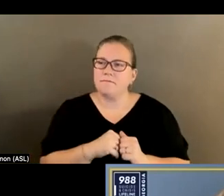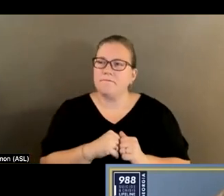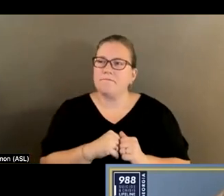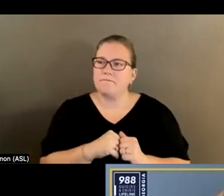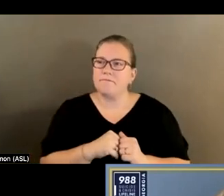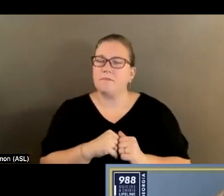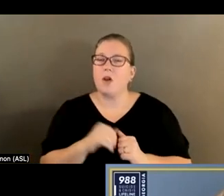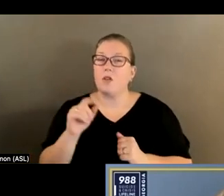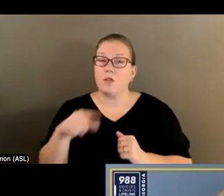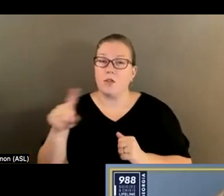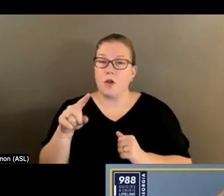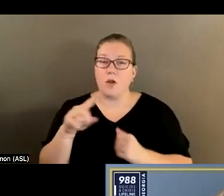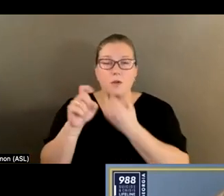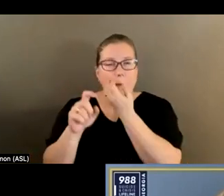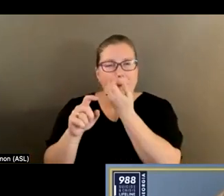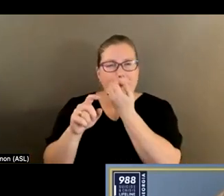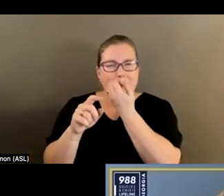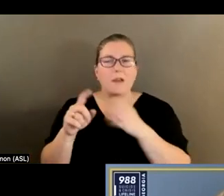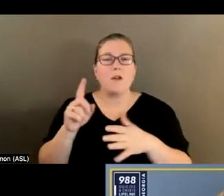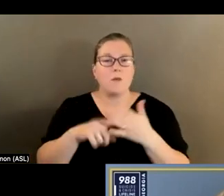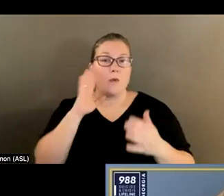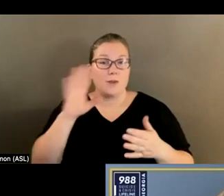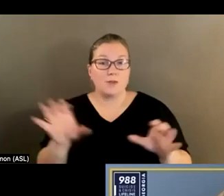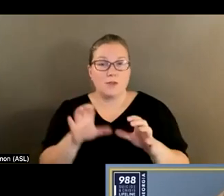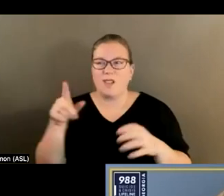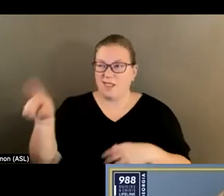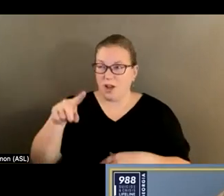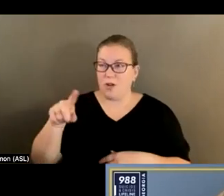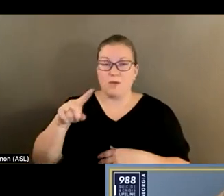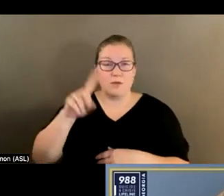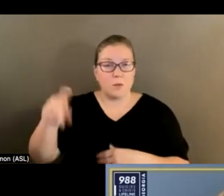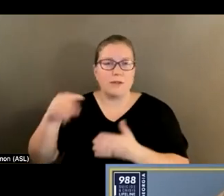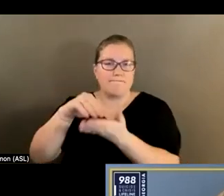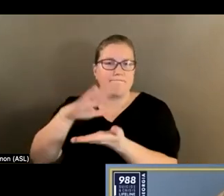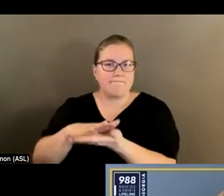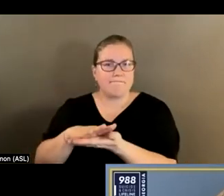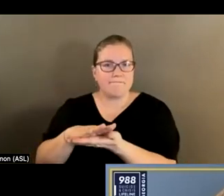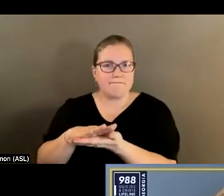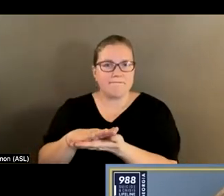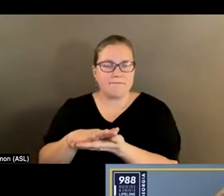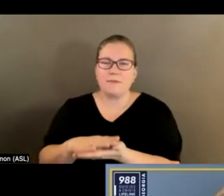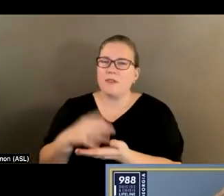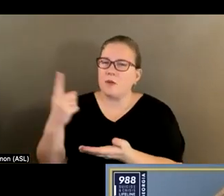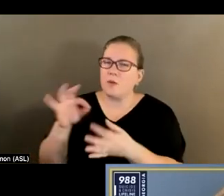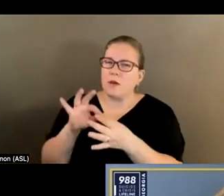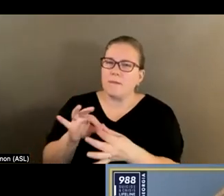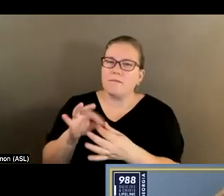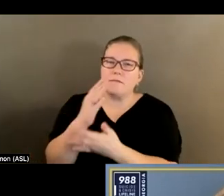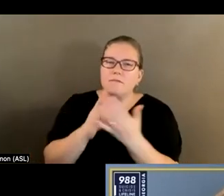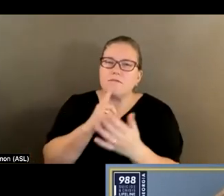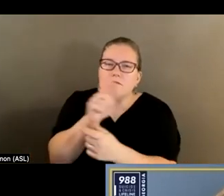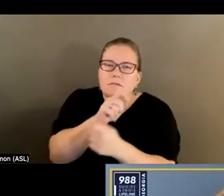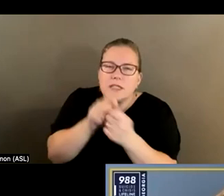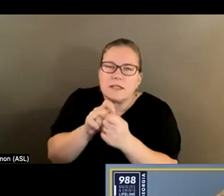so what we will commit to do is to document those. So one about some very specific